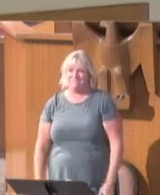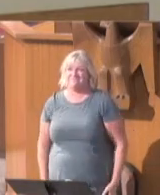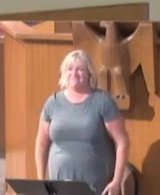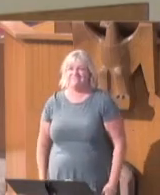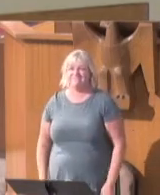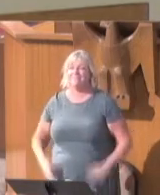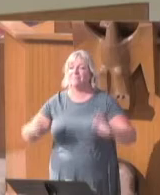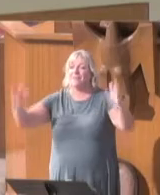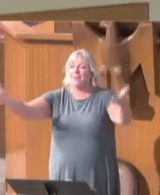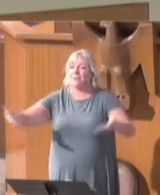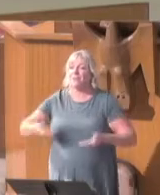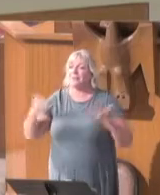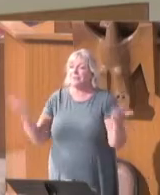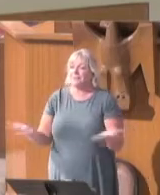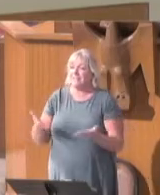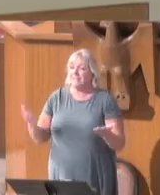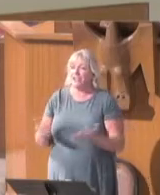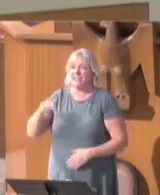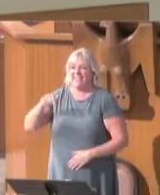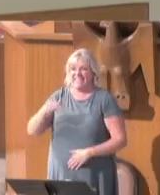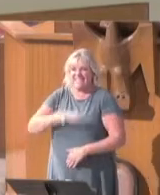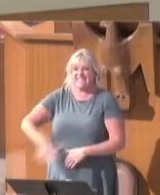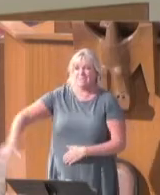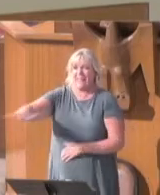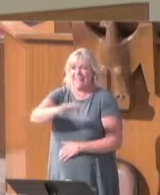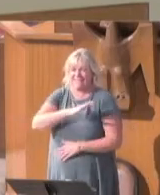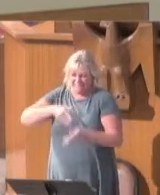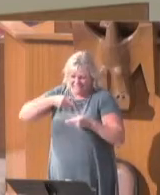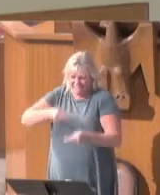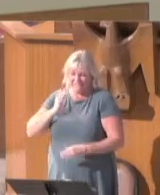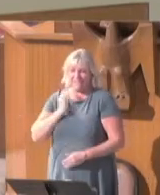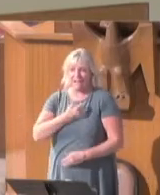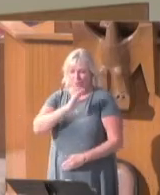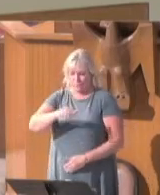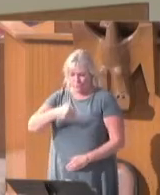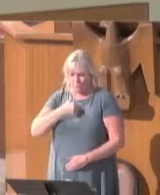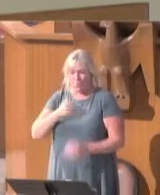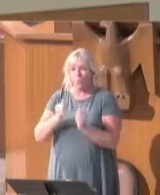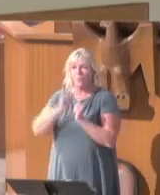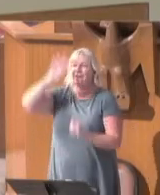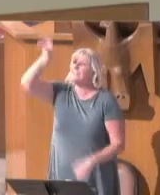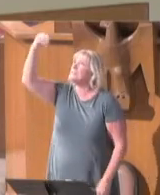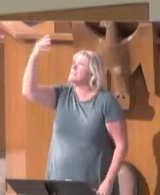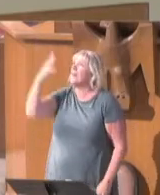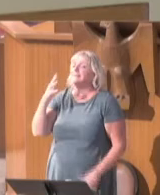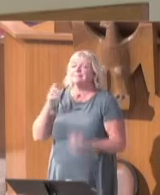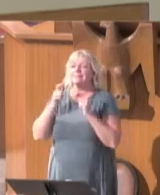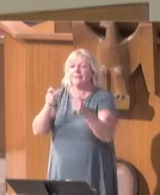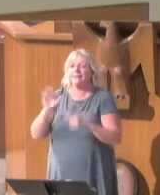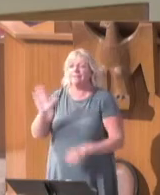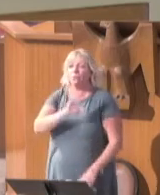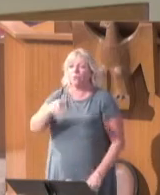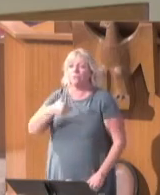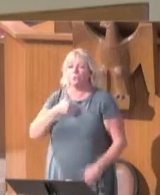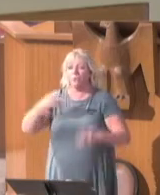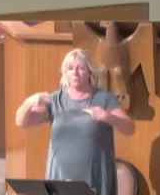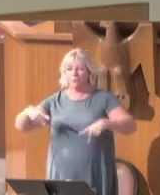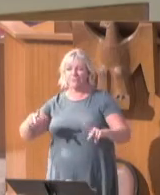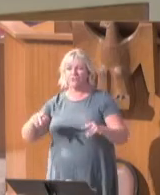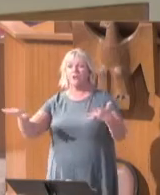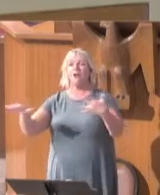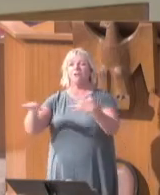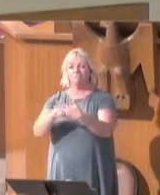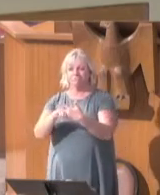you into this space where we will feed our roots with grace and give our souls permission to take a break and